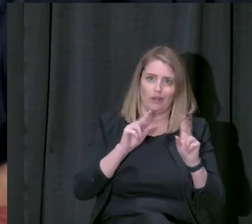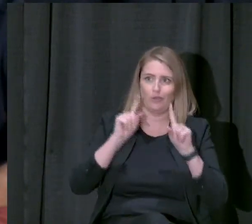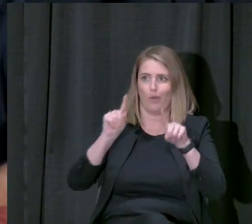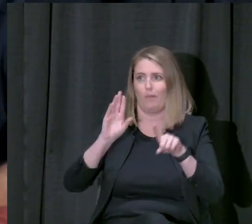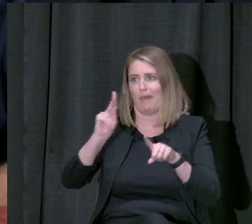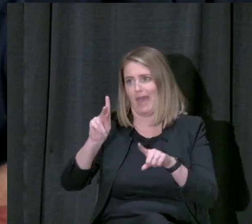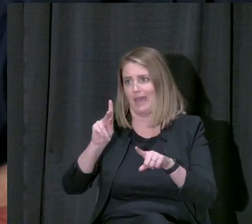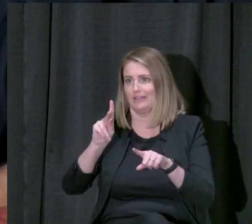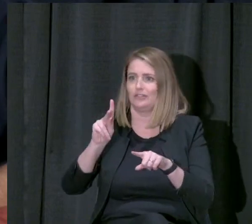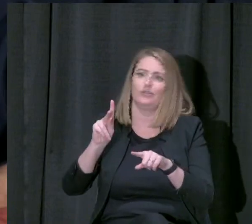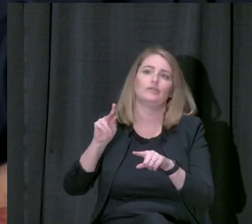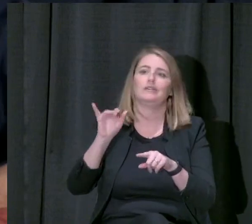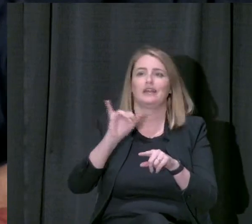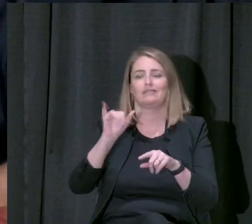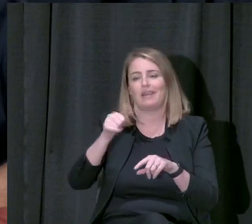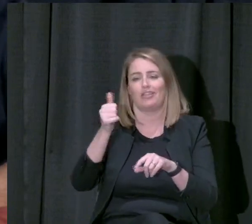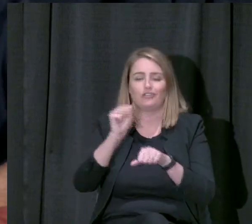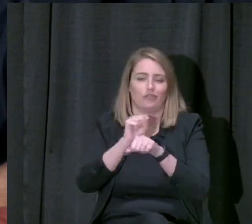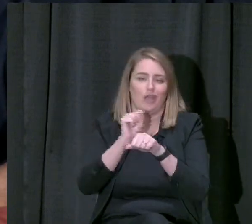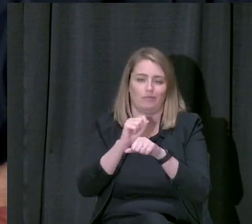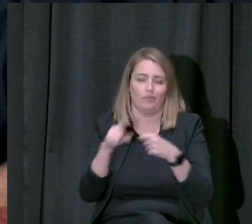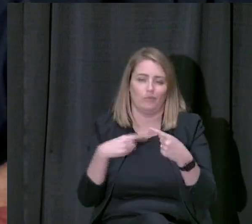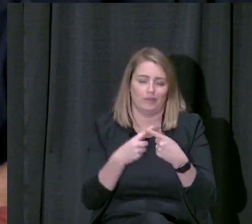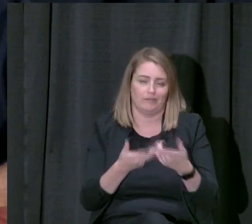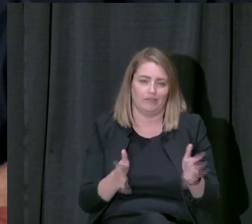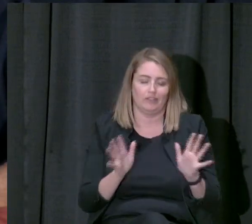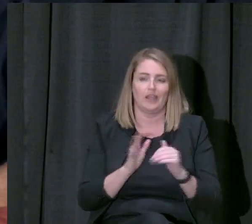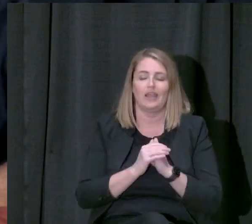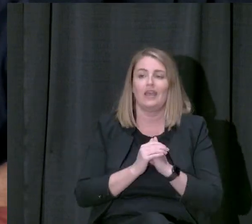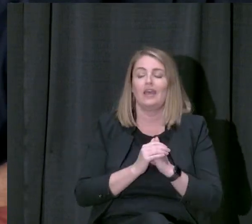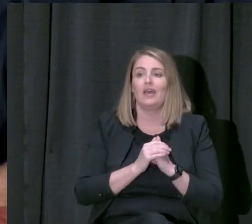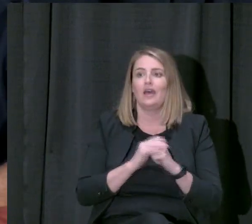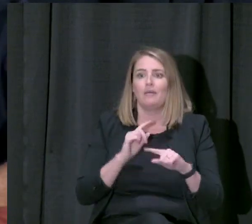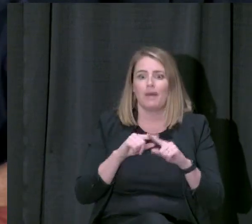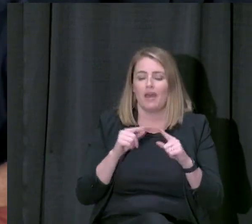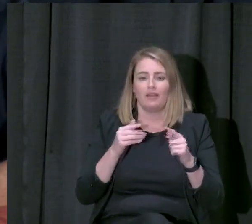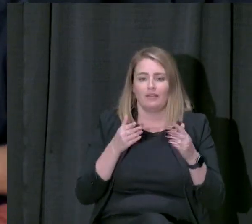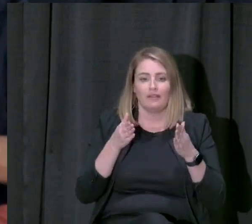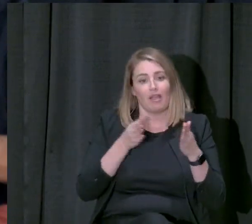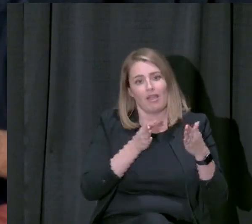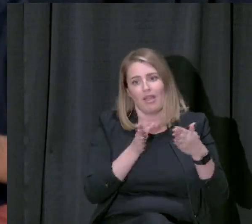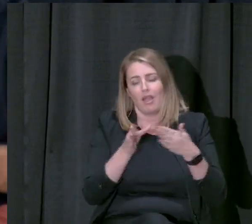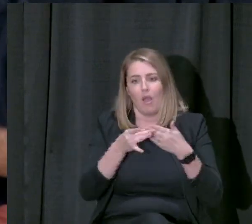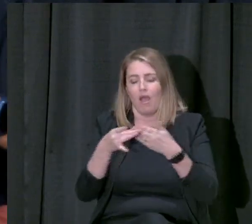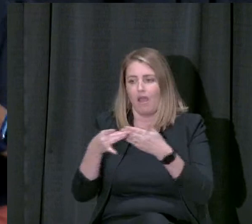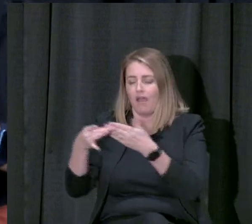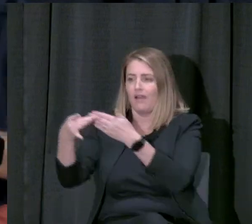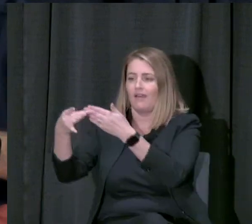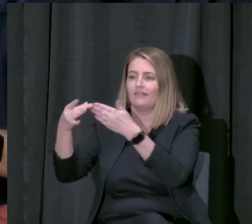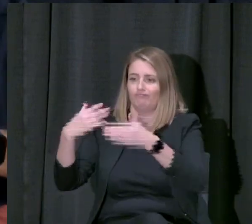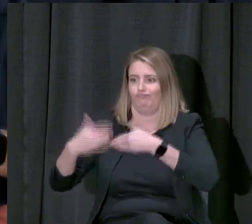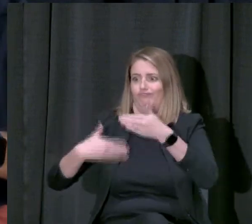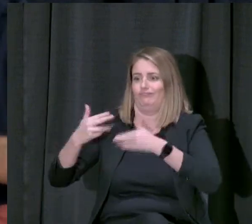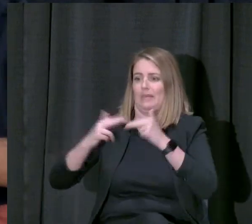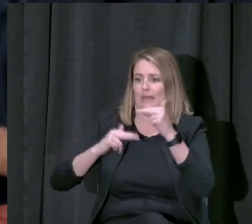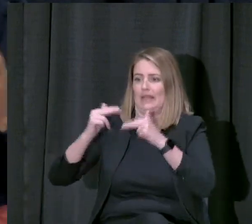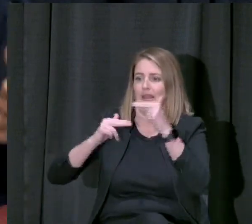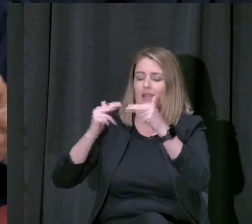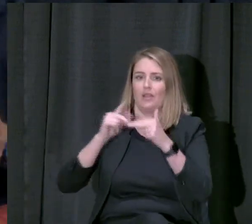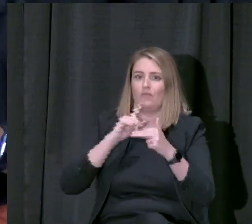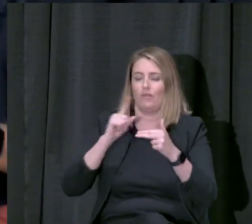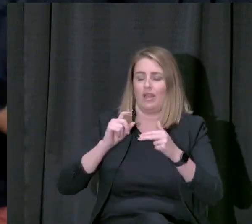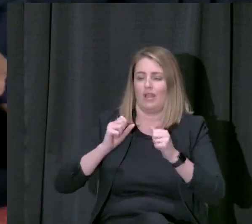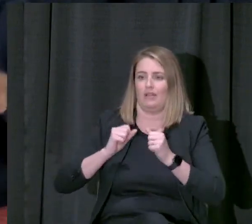a boring corporate job at the end of it all. But somewhere down the line, we just started building this, and it caught